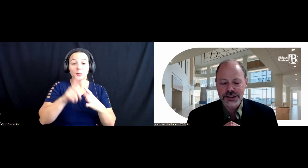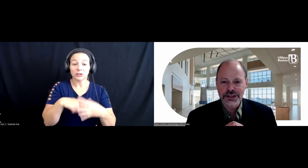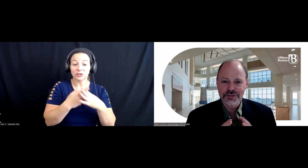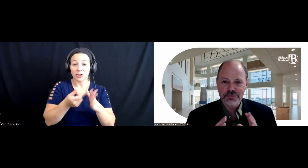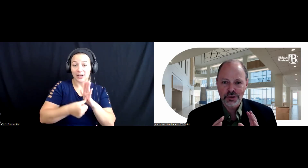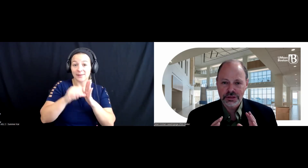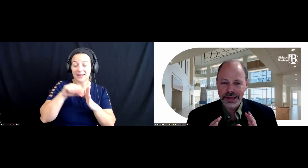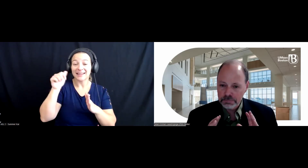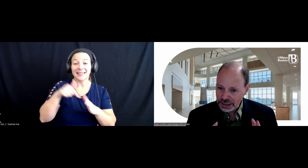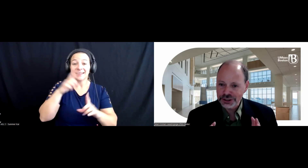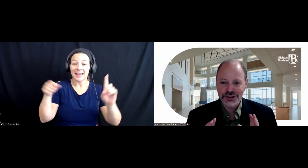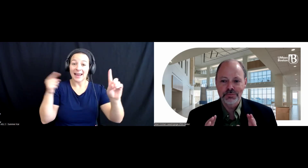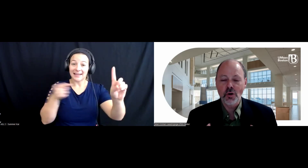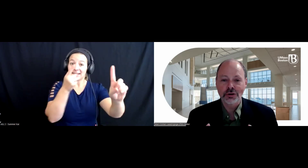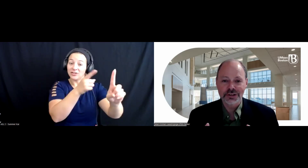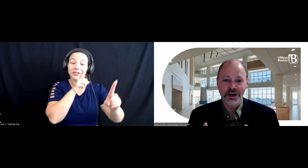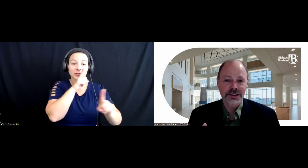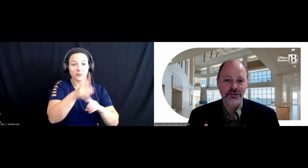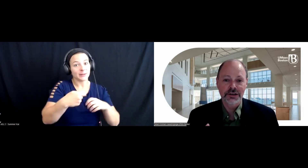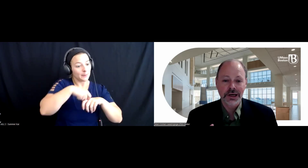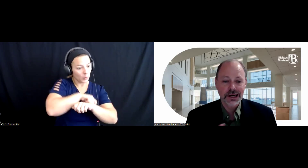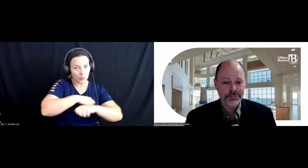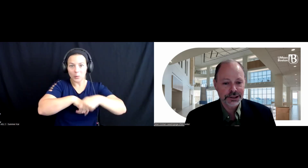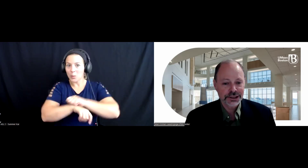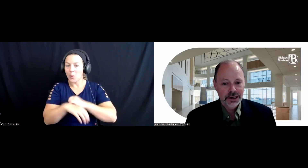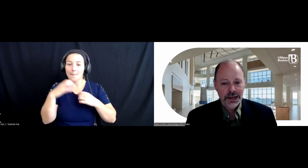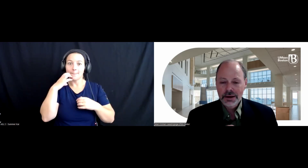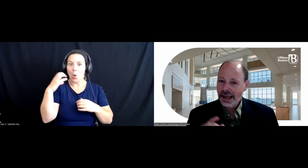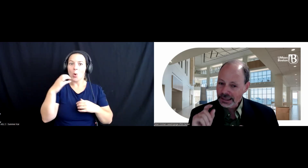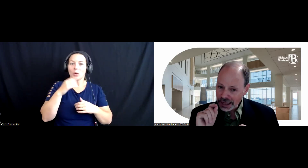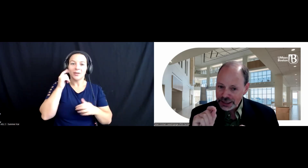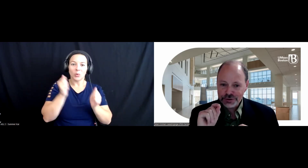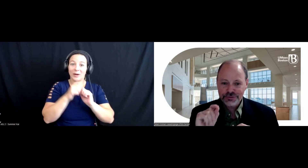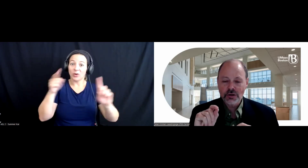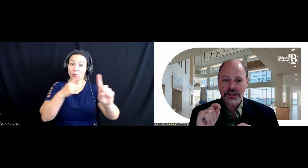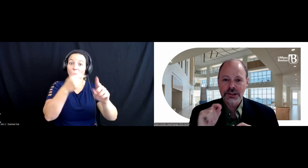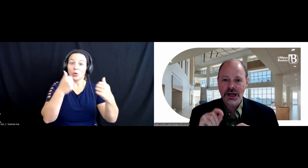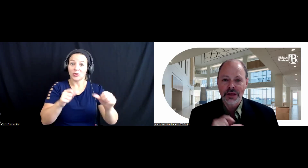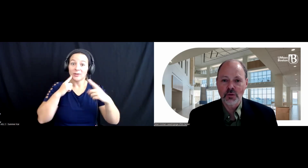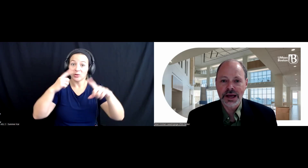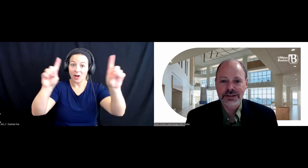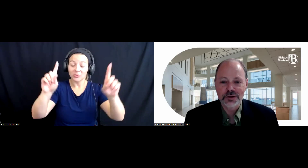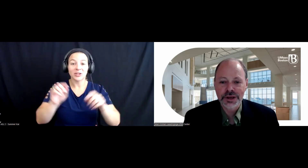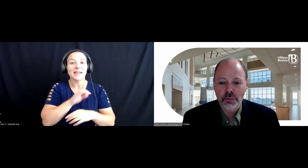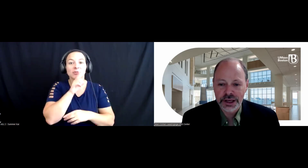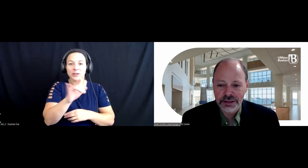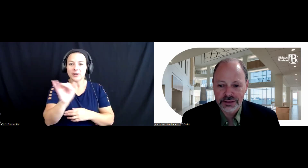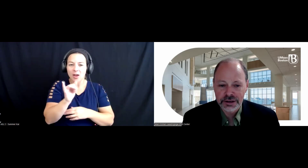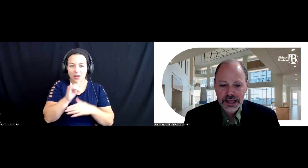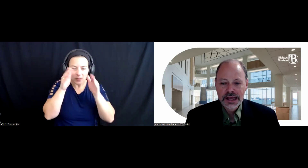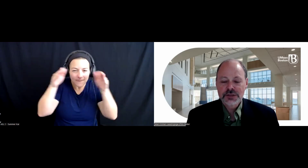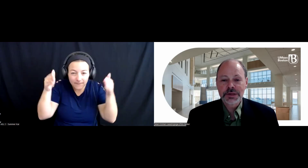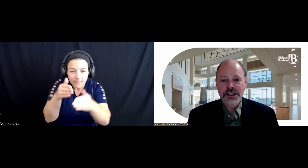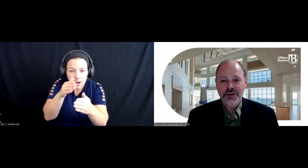this initiative is both ambitious and bold in what it is trying to accomplish, and laser focused on the ways that we hope to get